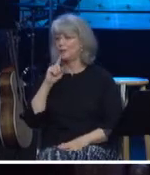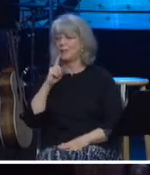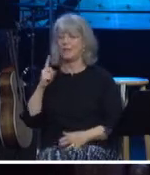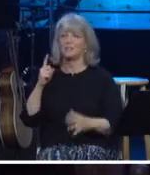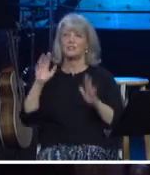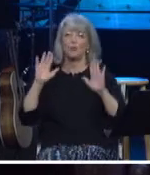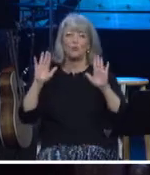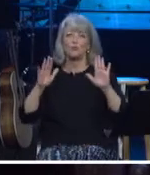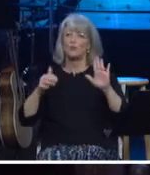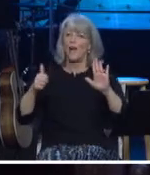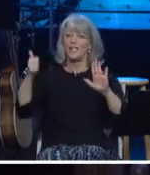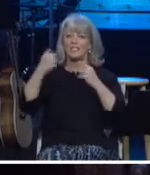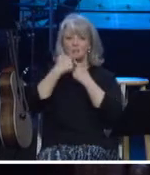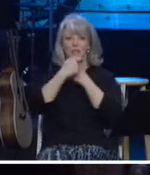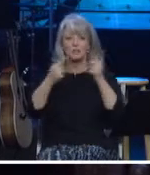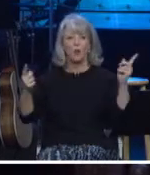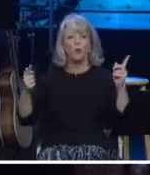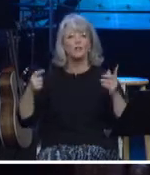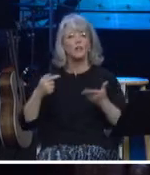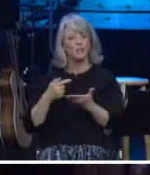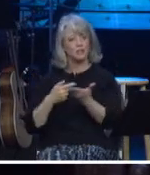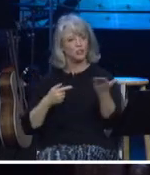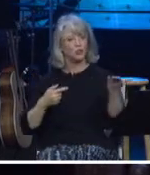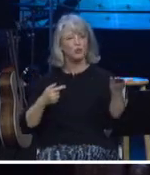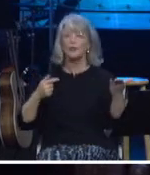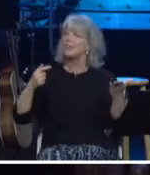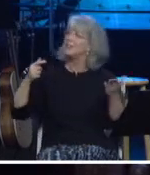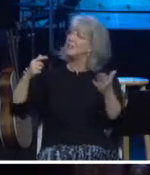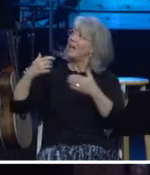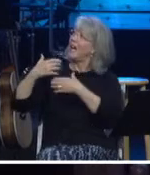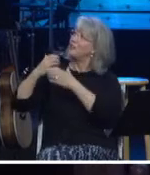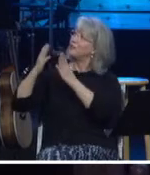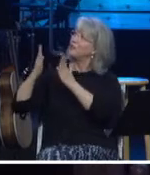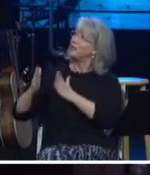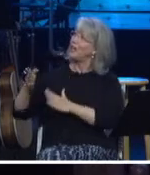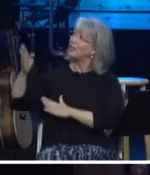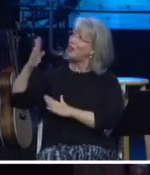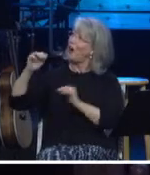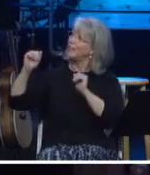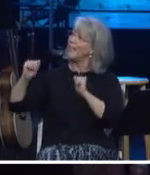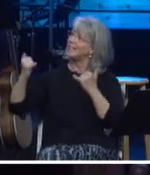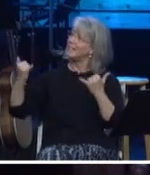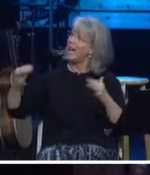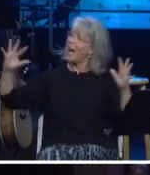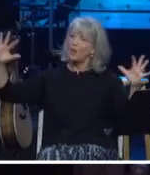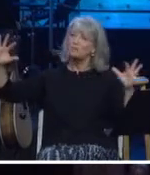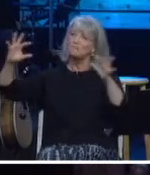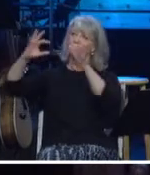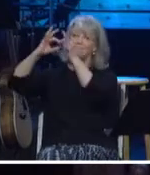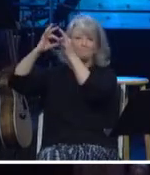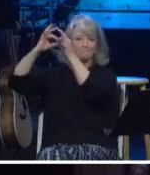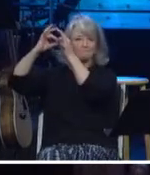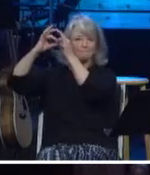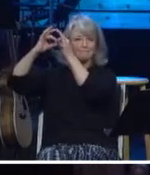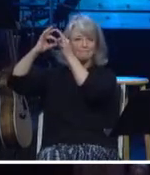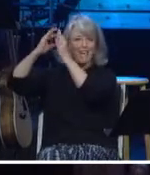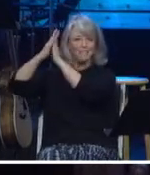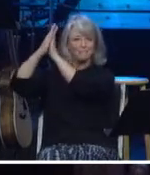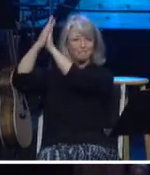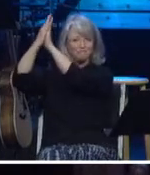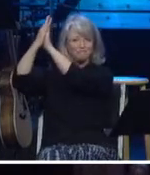You can be reconciled to your Creator. You can live forever in His